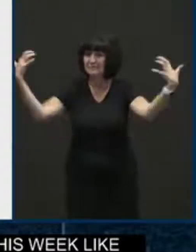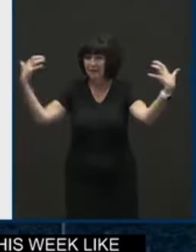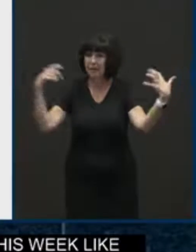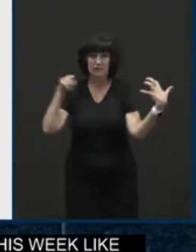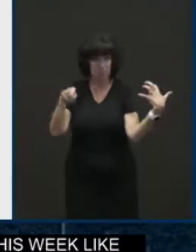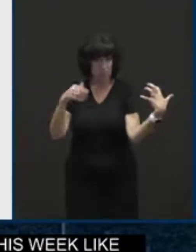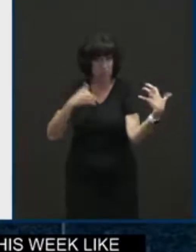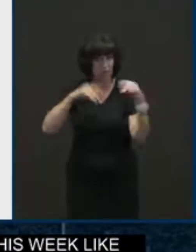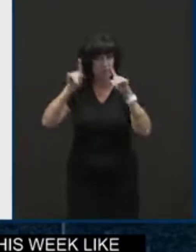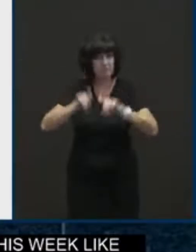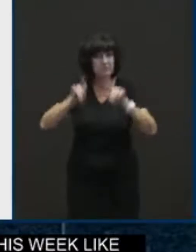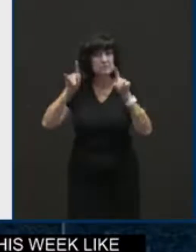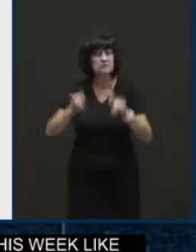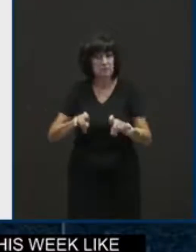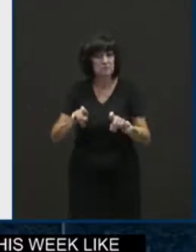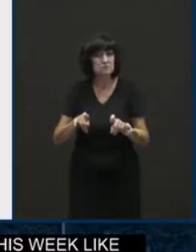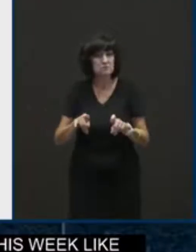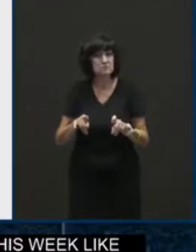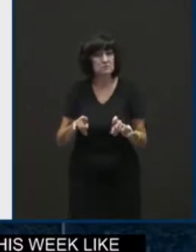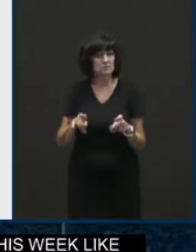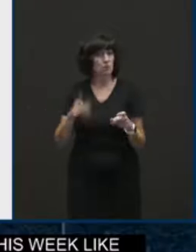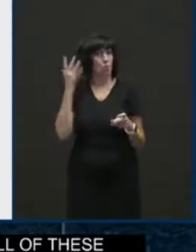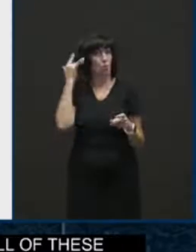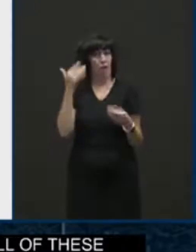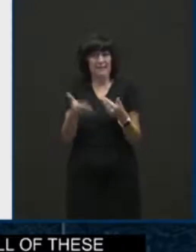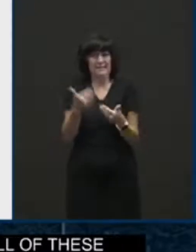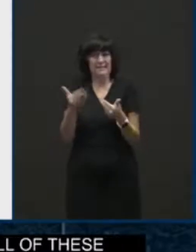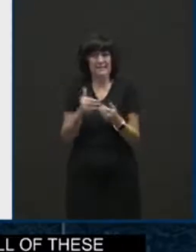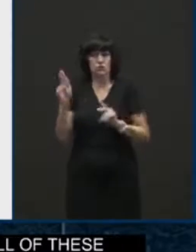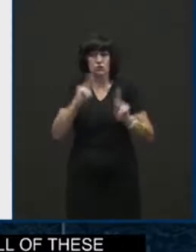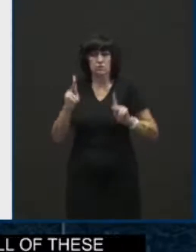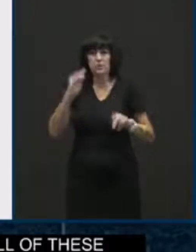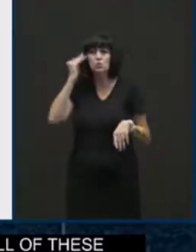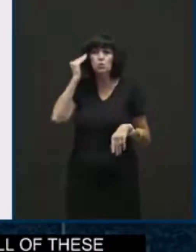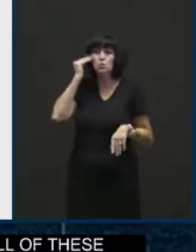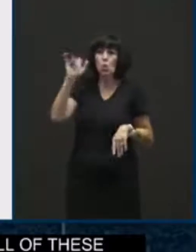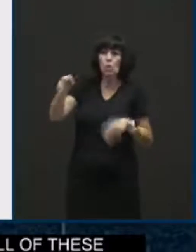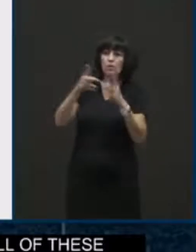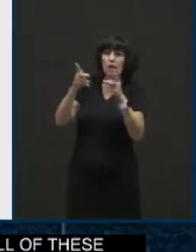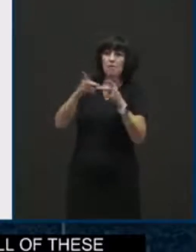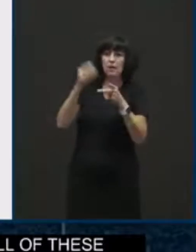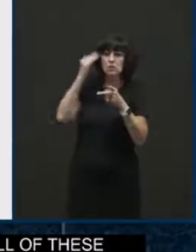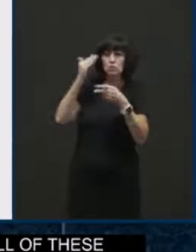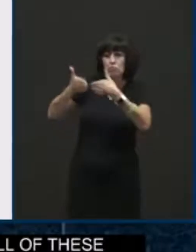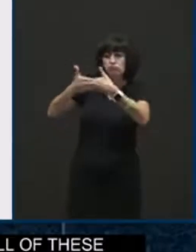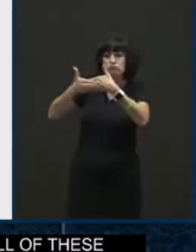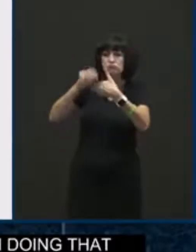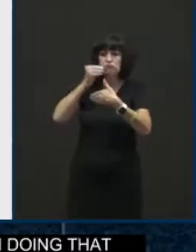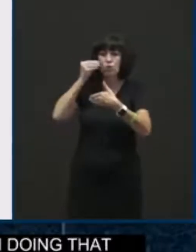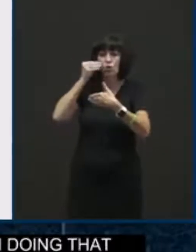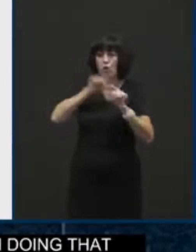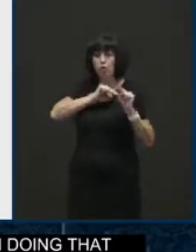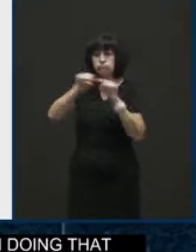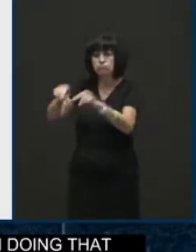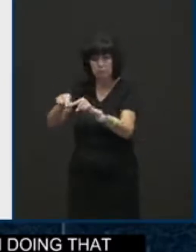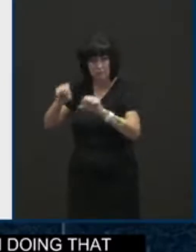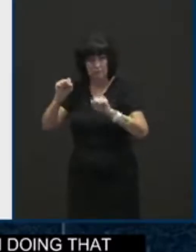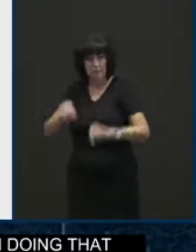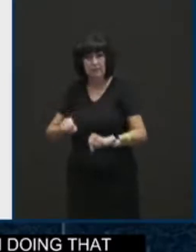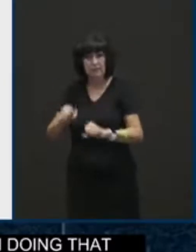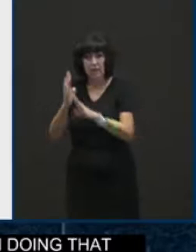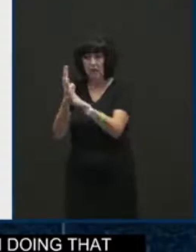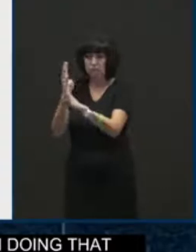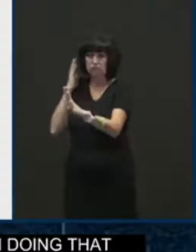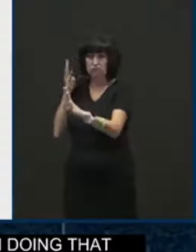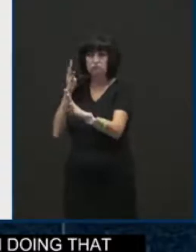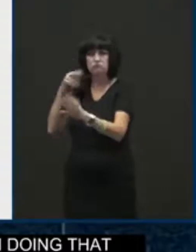bringing tests to the people, and have been doing that for months, and will continue to do that to make sure that we're testing in every community